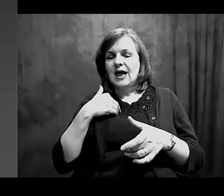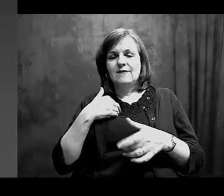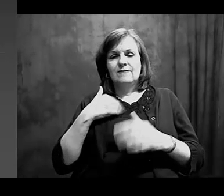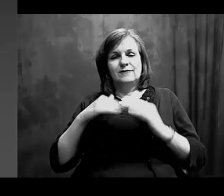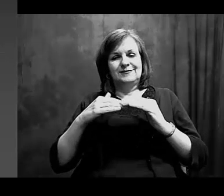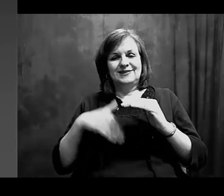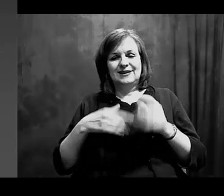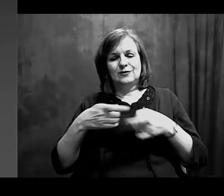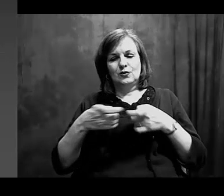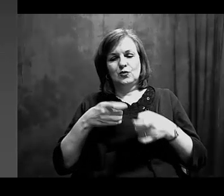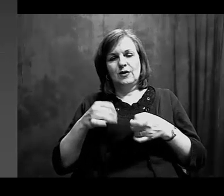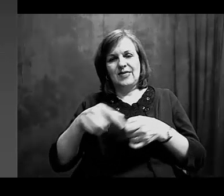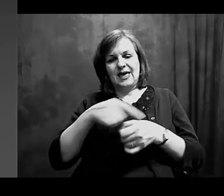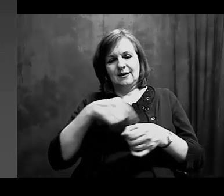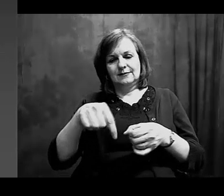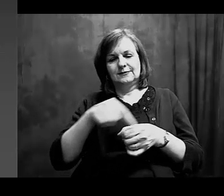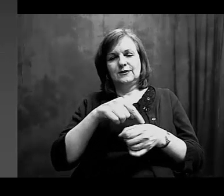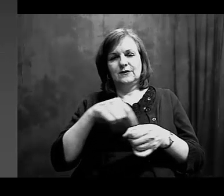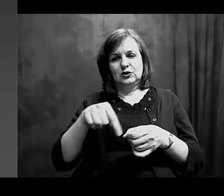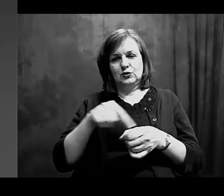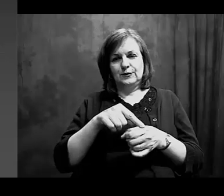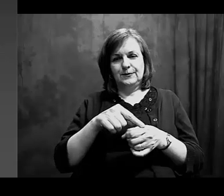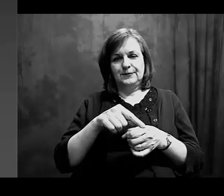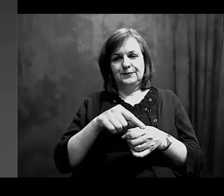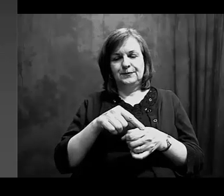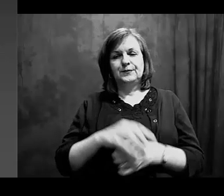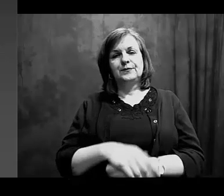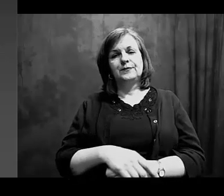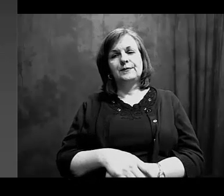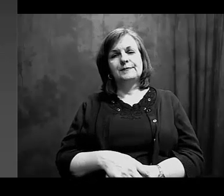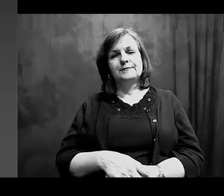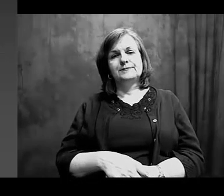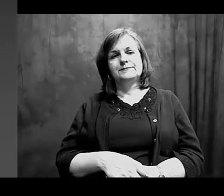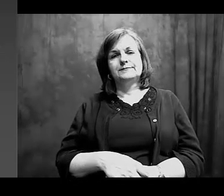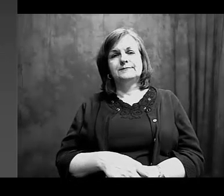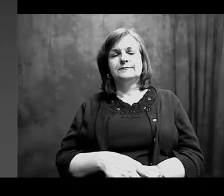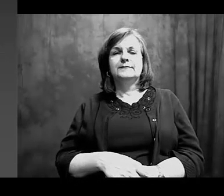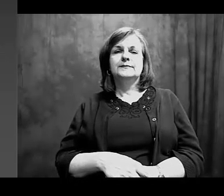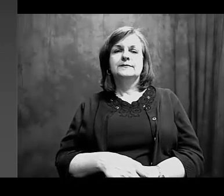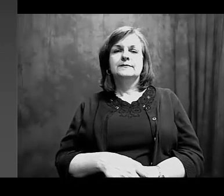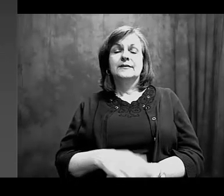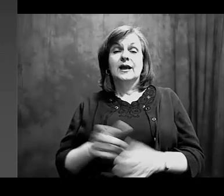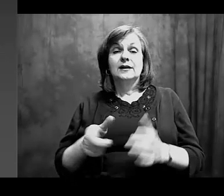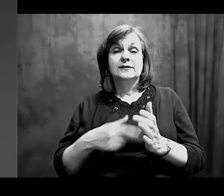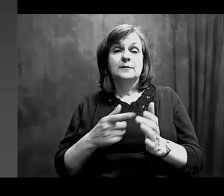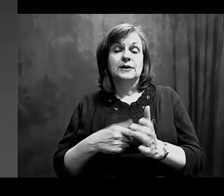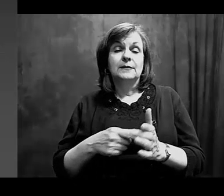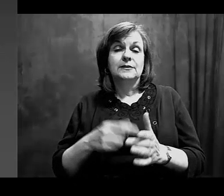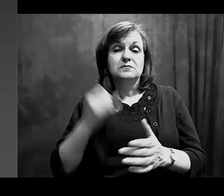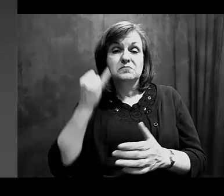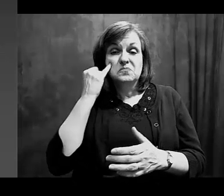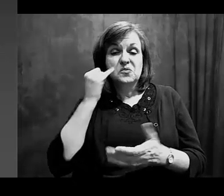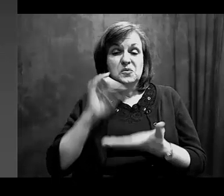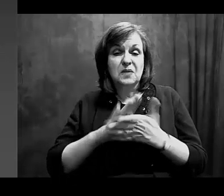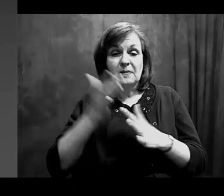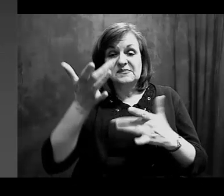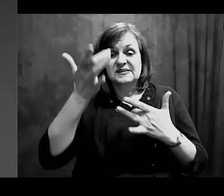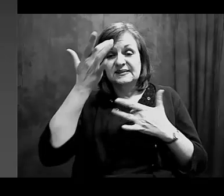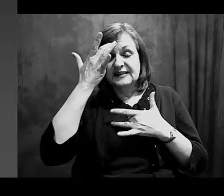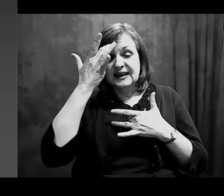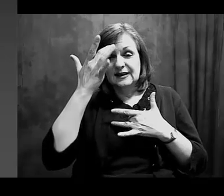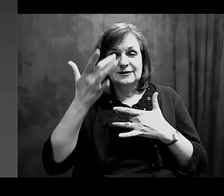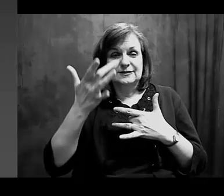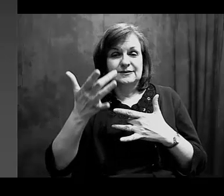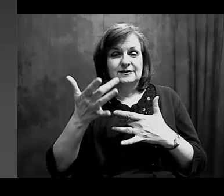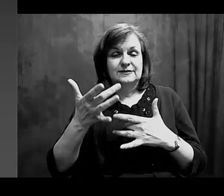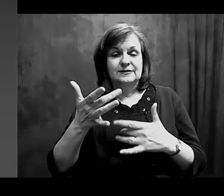Now, of course, you can have less control of that sphincter under particular conditions. If your bowel is